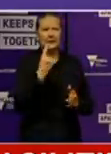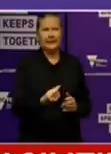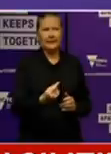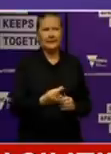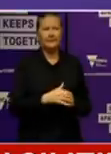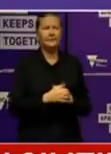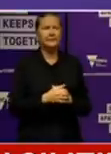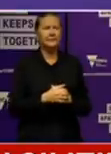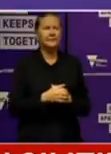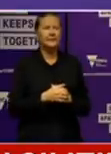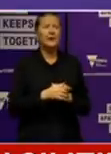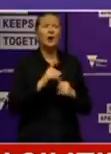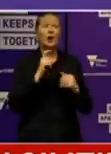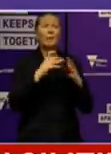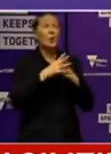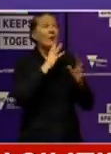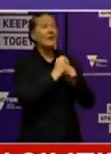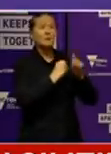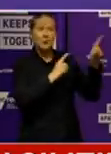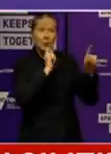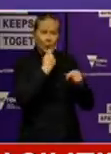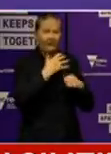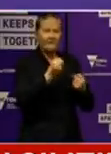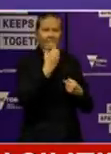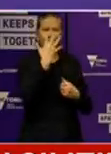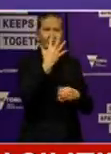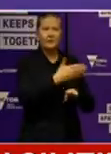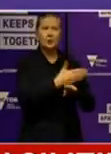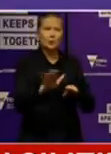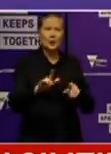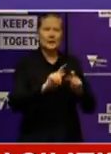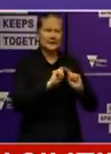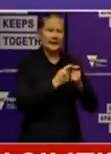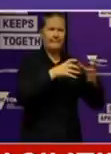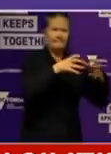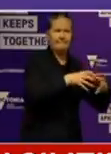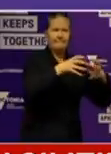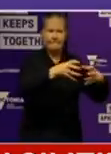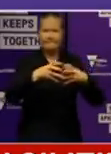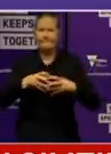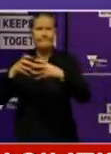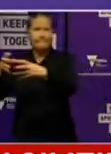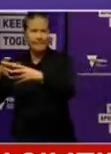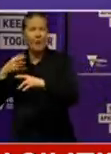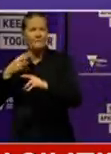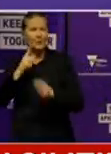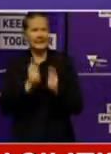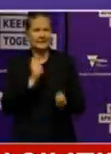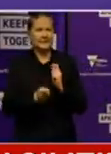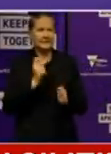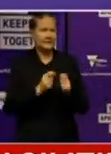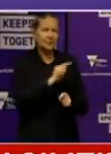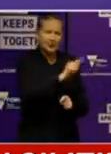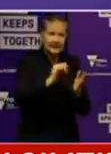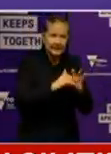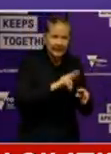Commonwealth will deploy 5 new testing teams as part of this to test staff, but also